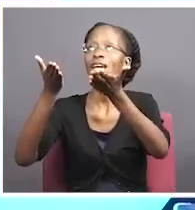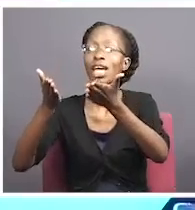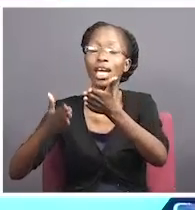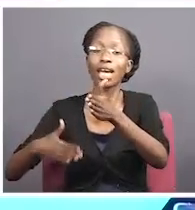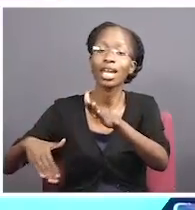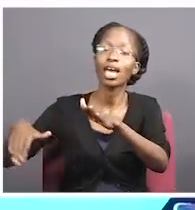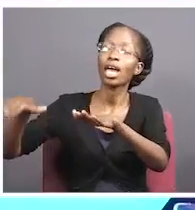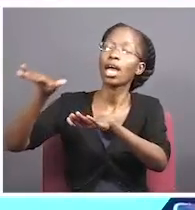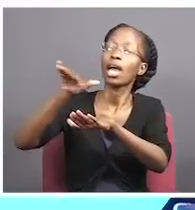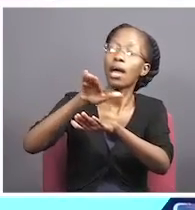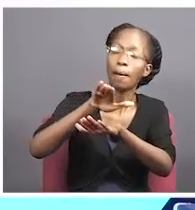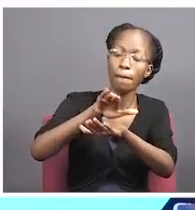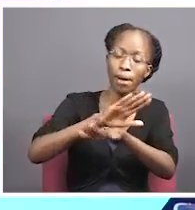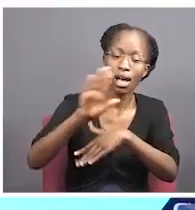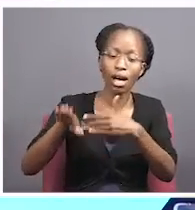Oh, be